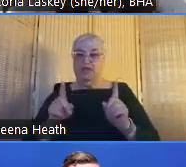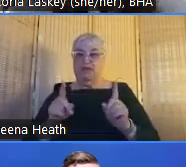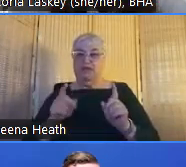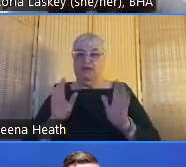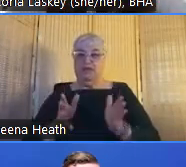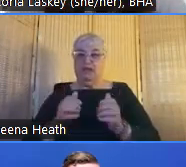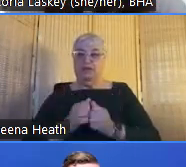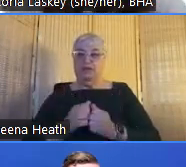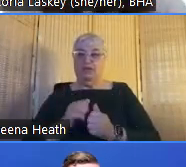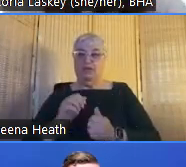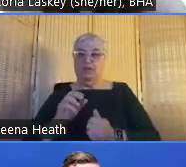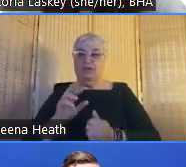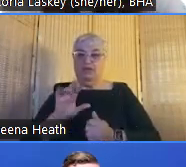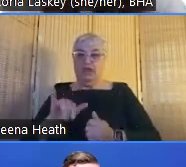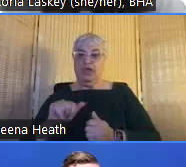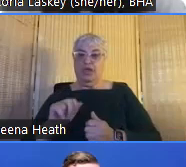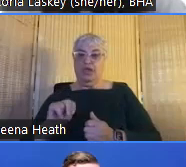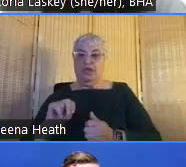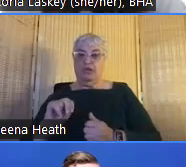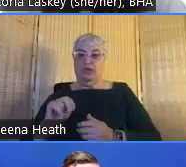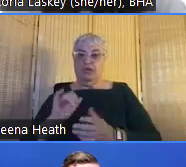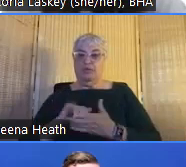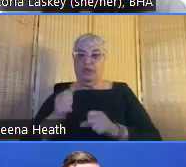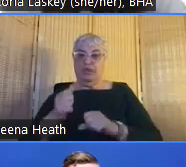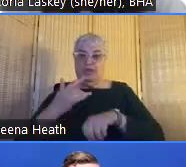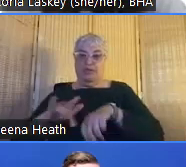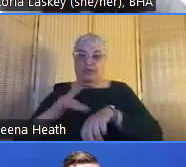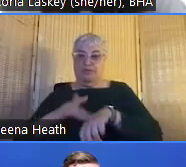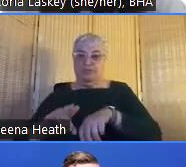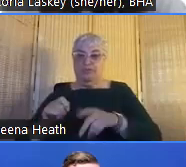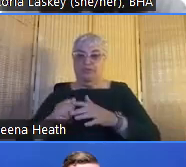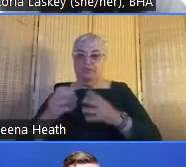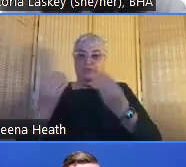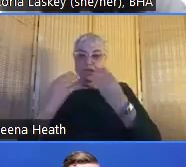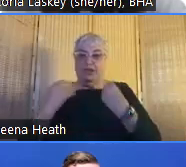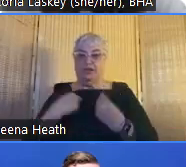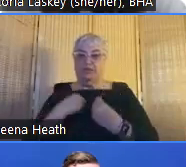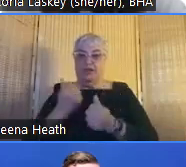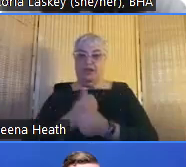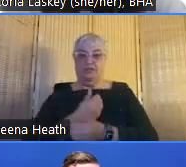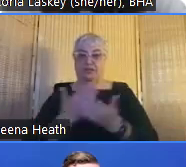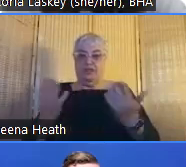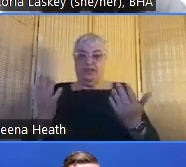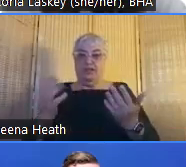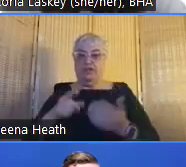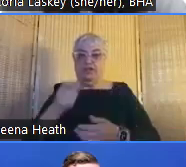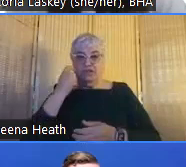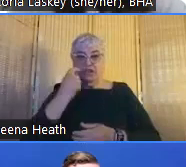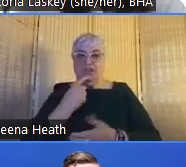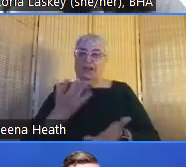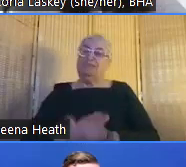chatting with Ryan Mueller, who instantly made himself available to try to teach me everything that you just said.